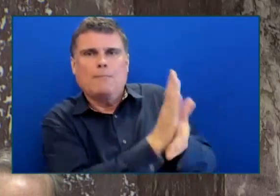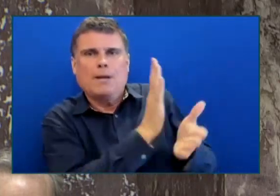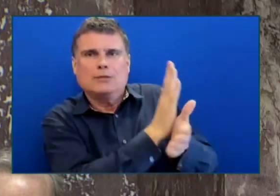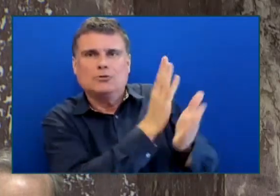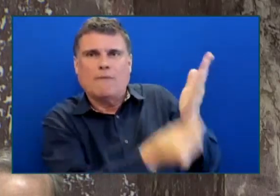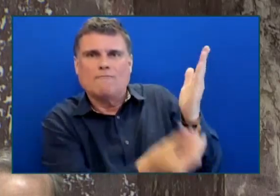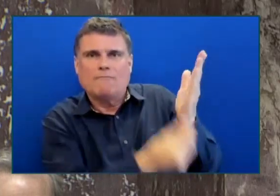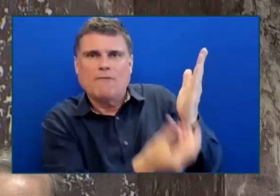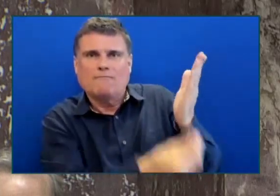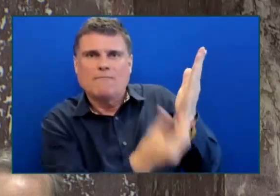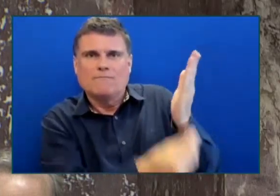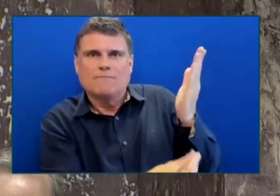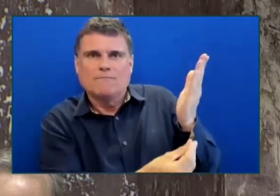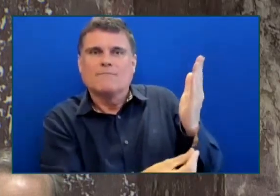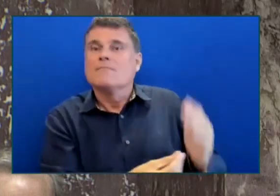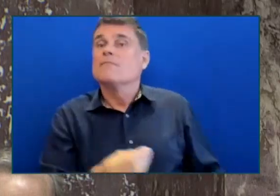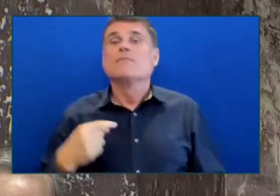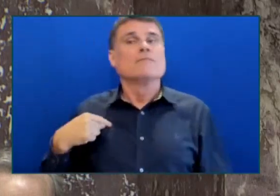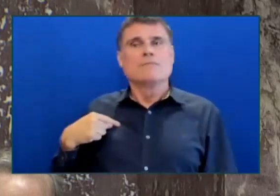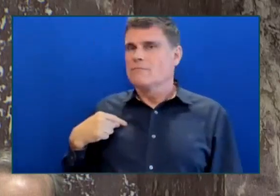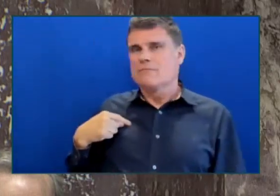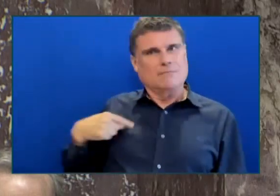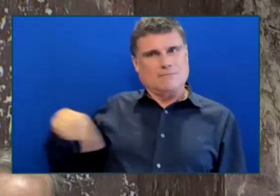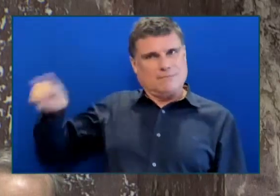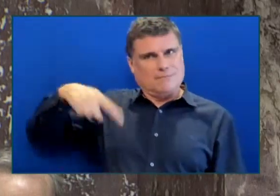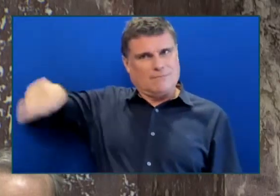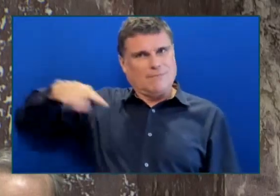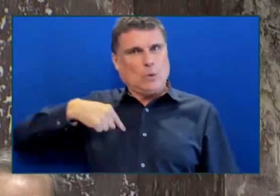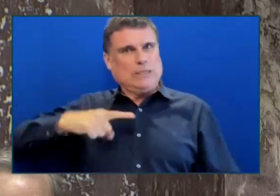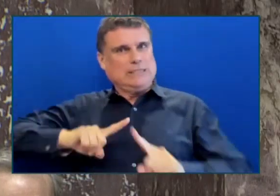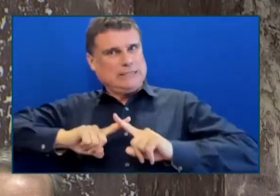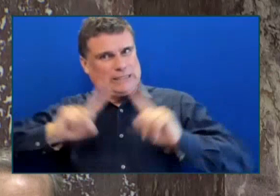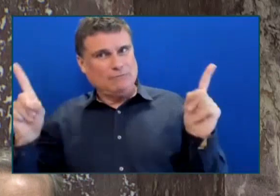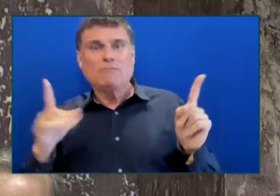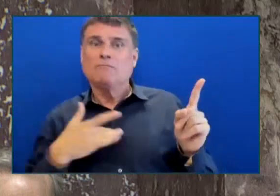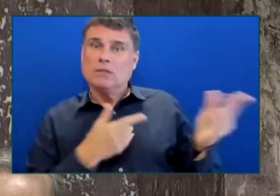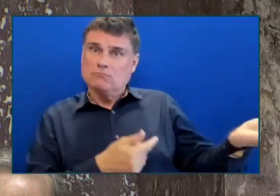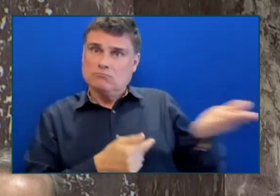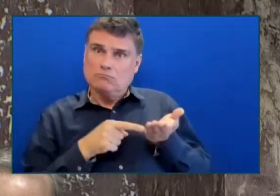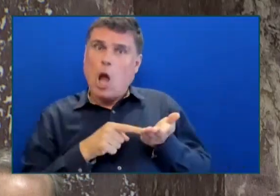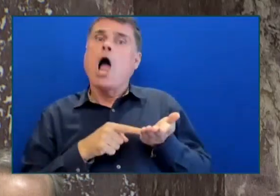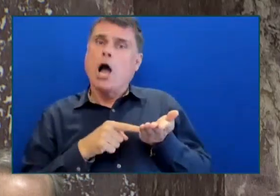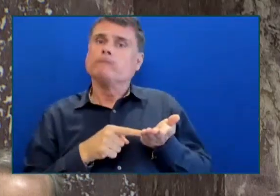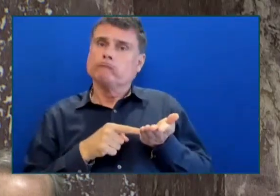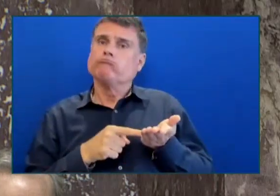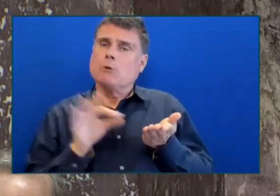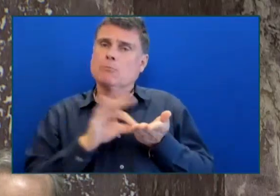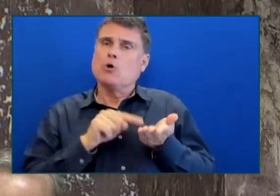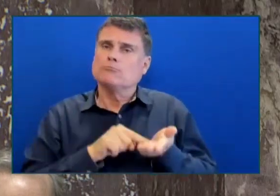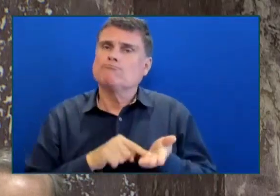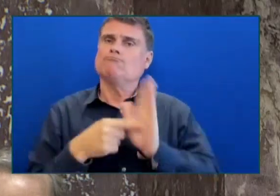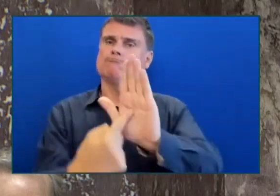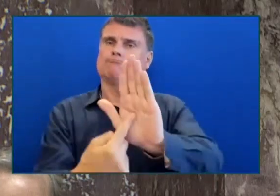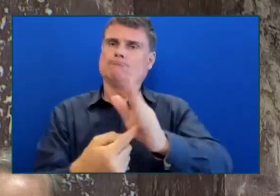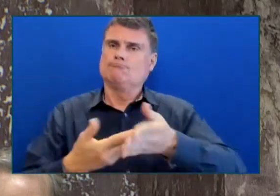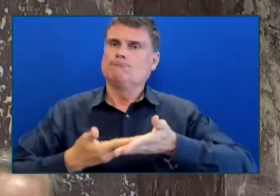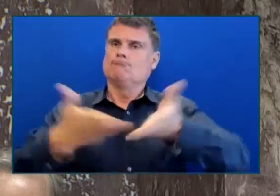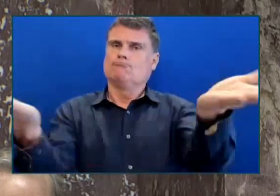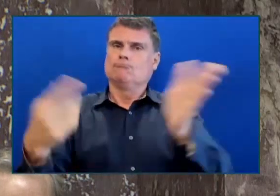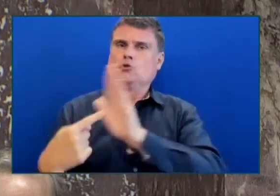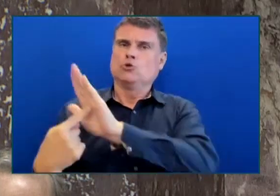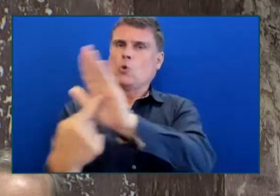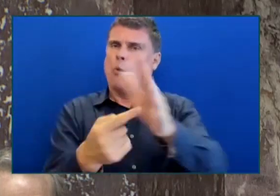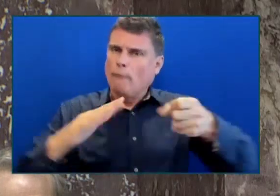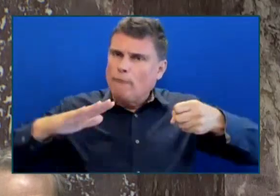believe it's in the public interest to have this information released. What the report say? The report said that there was a former CEO